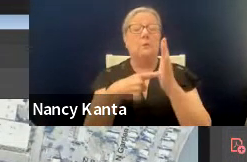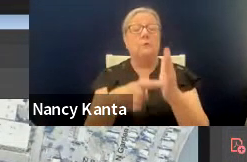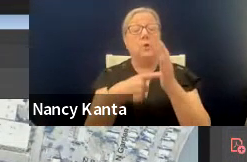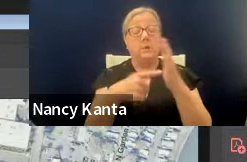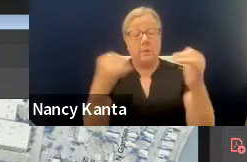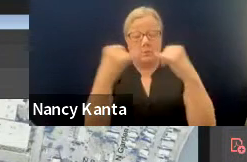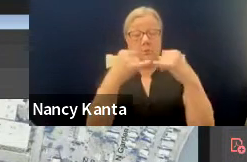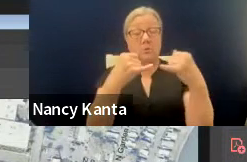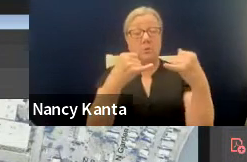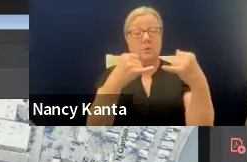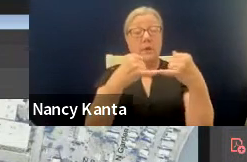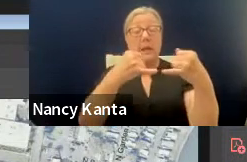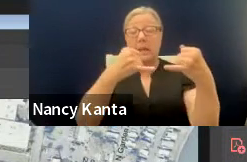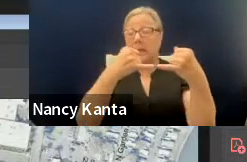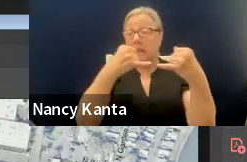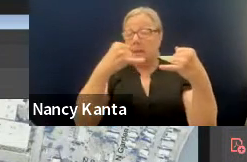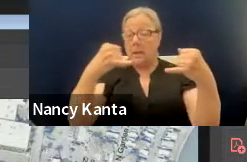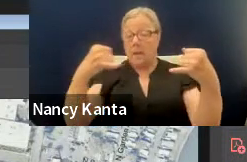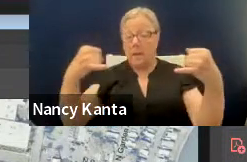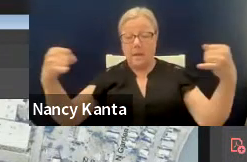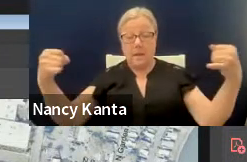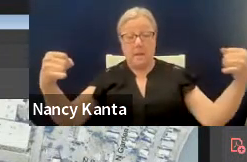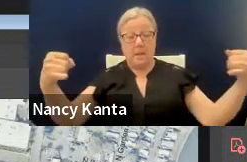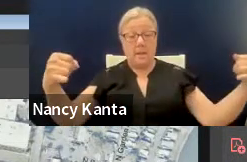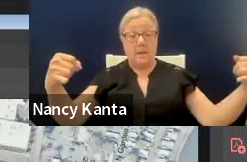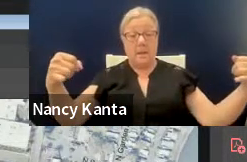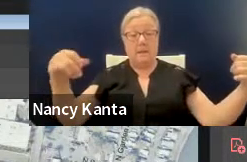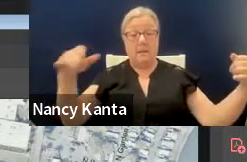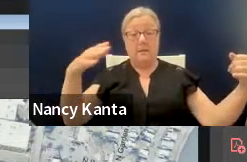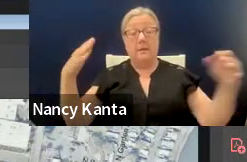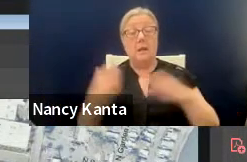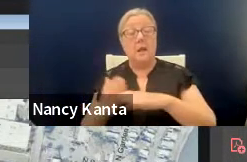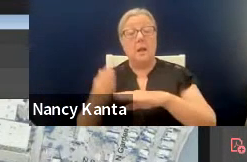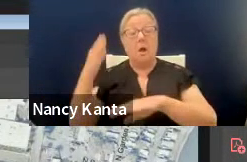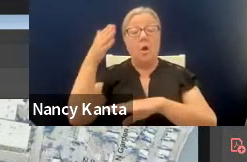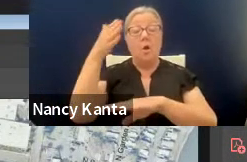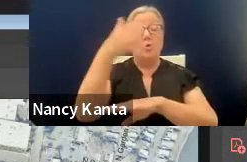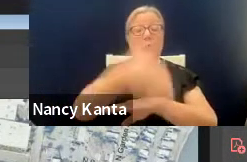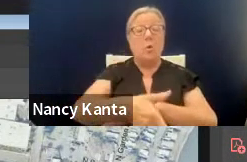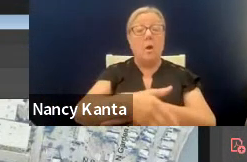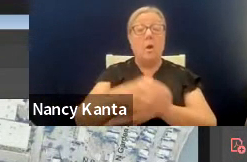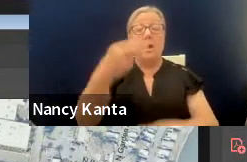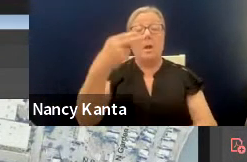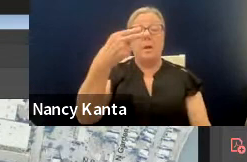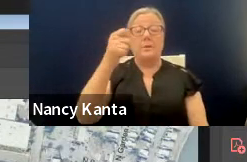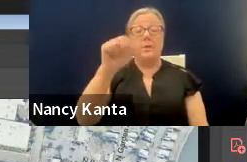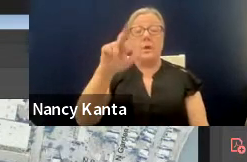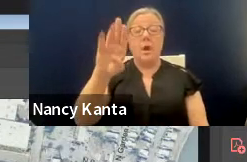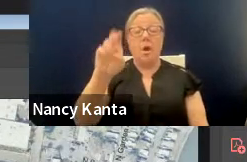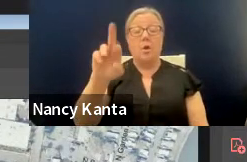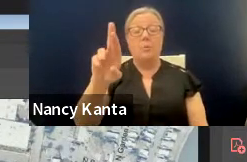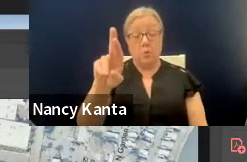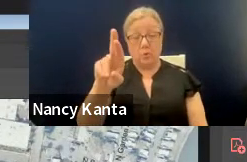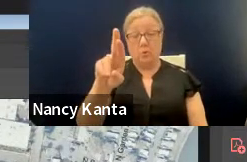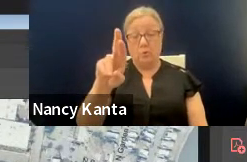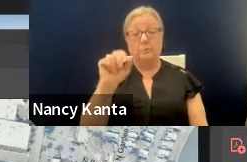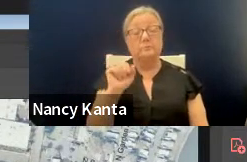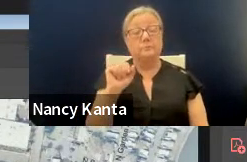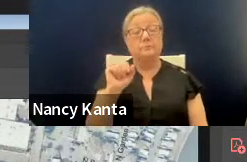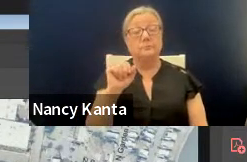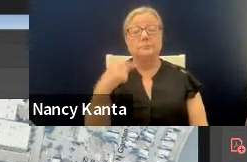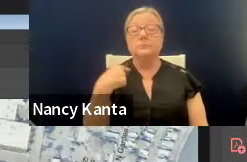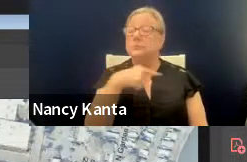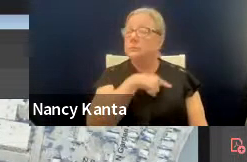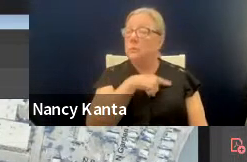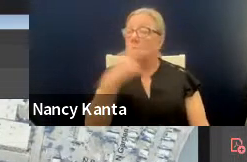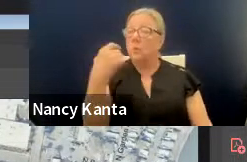line of going across North Portland Harbor and where those hit. We still have to study and understand what that means to